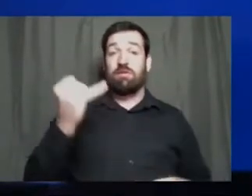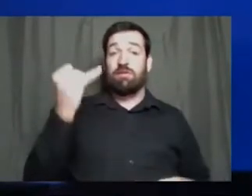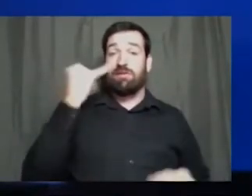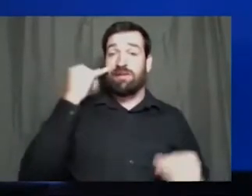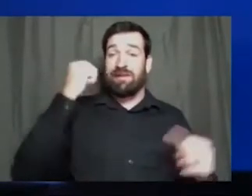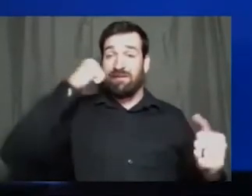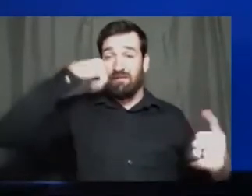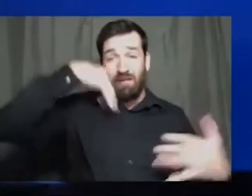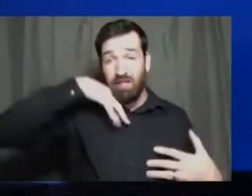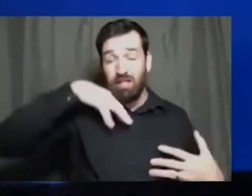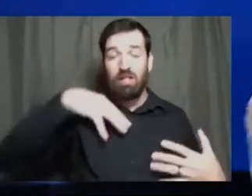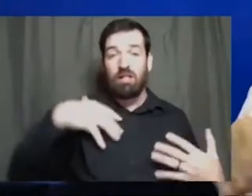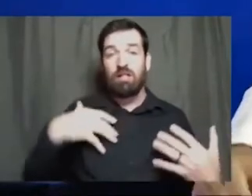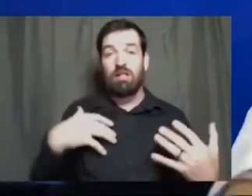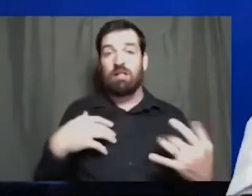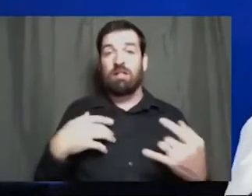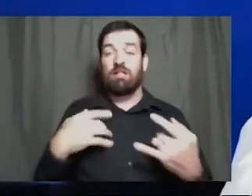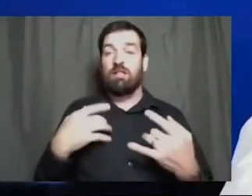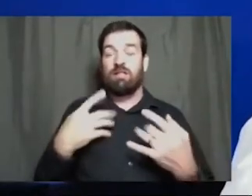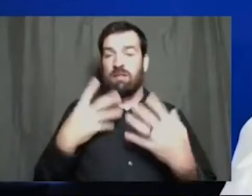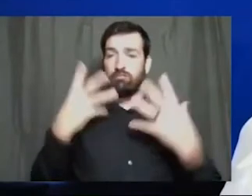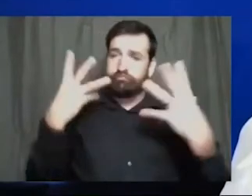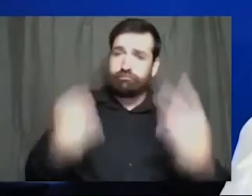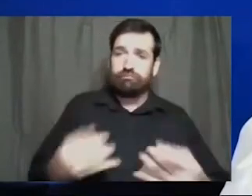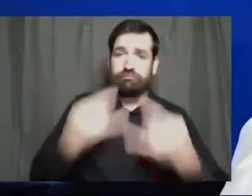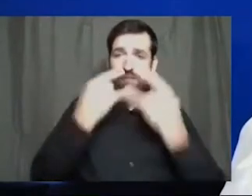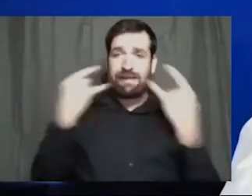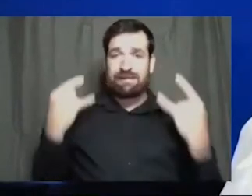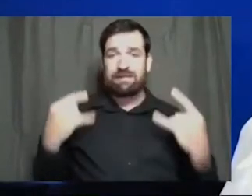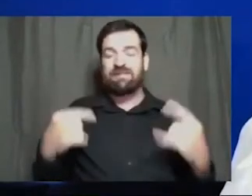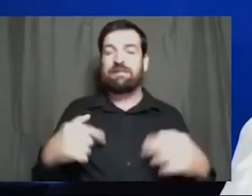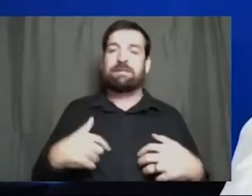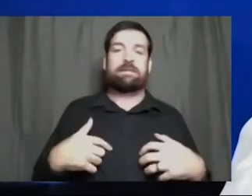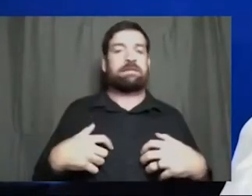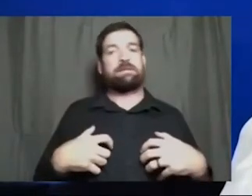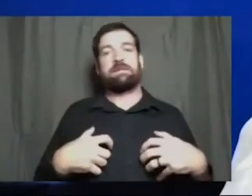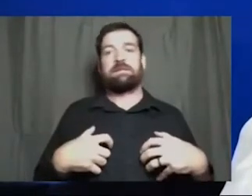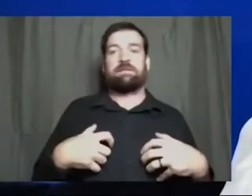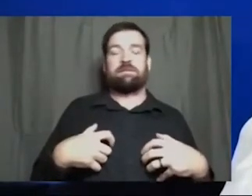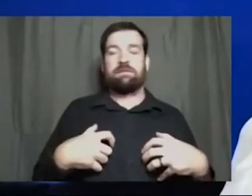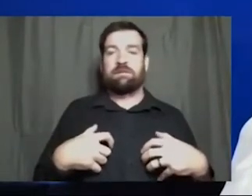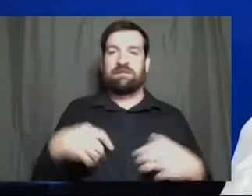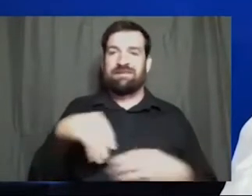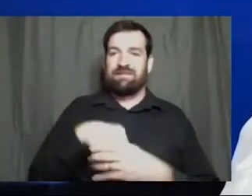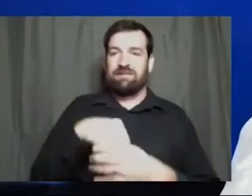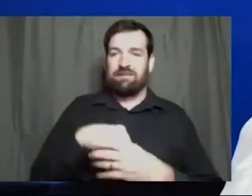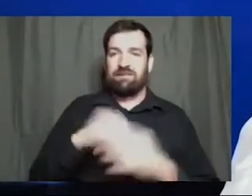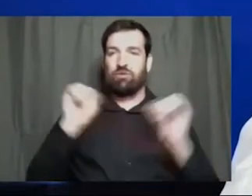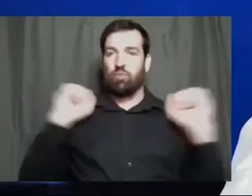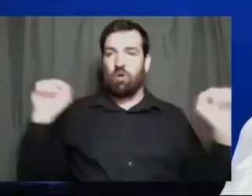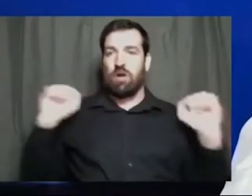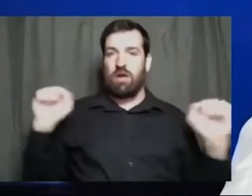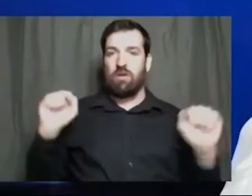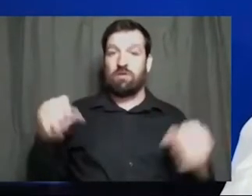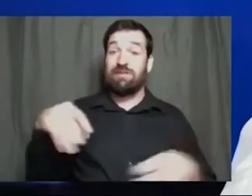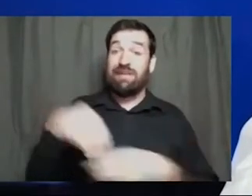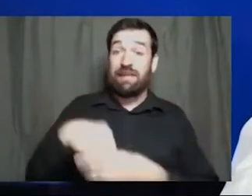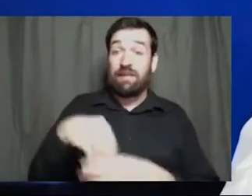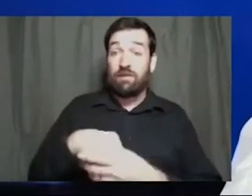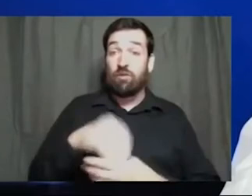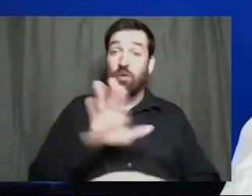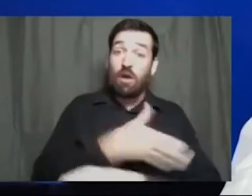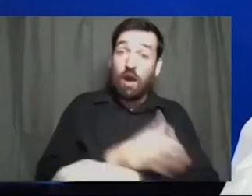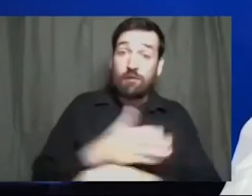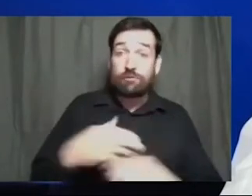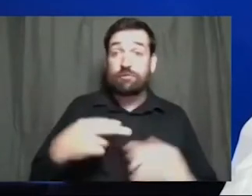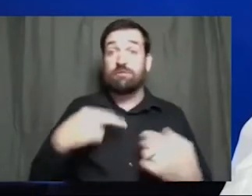the mask you have. So I'm a little nervous about indoor workouts right now. I'd be nervous about indoor concerts, indoor singing,